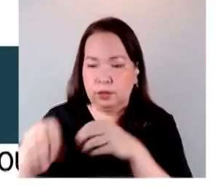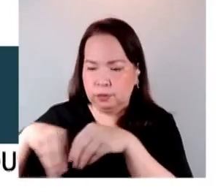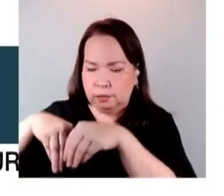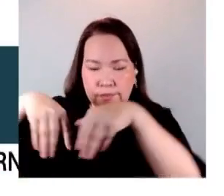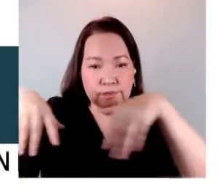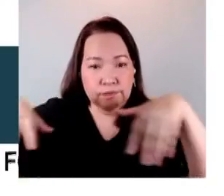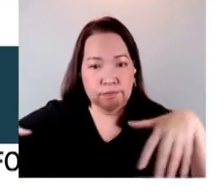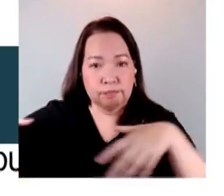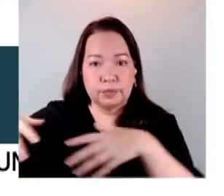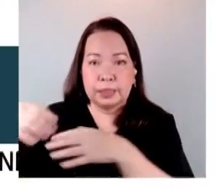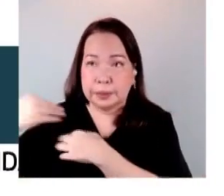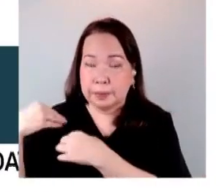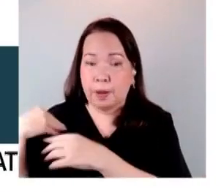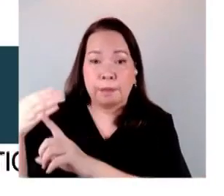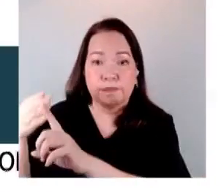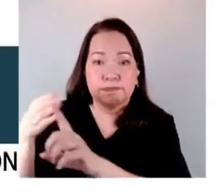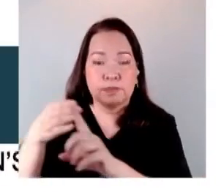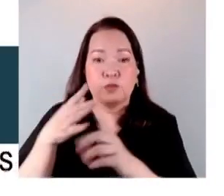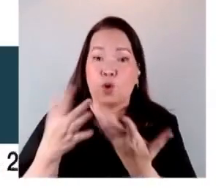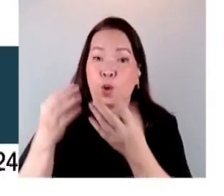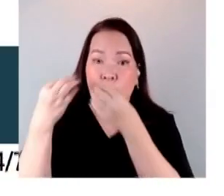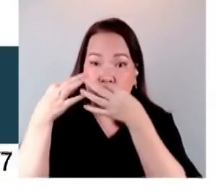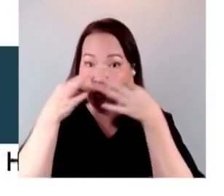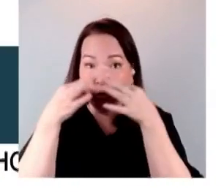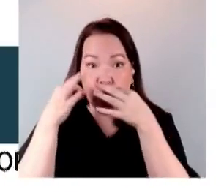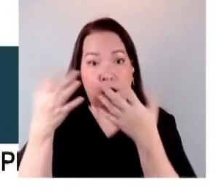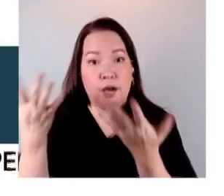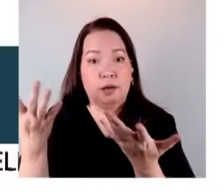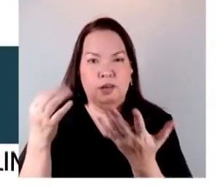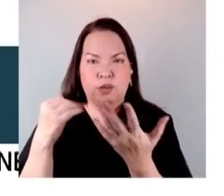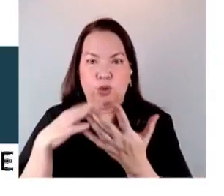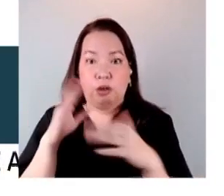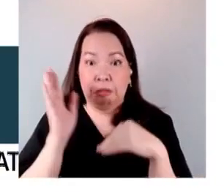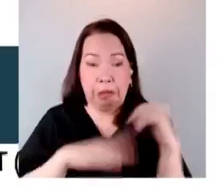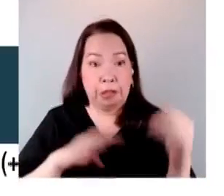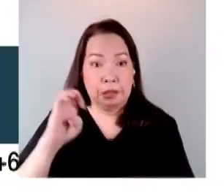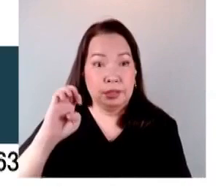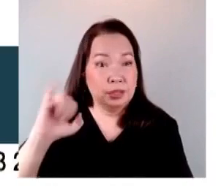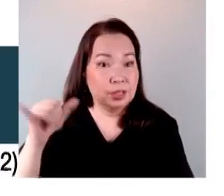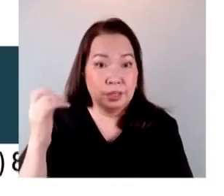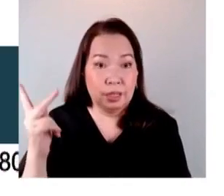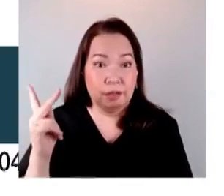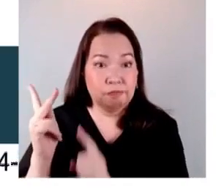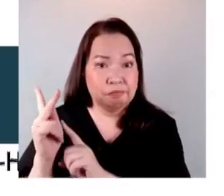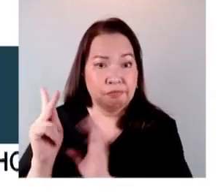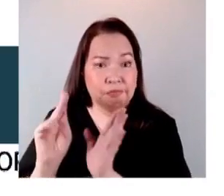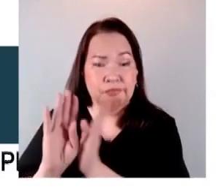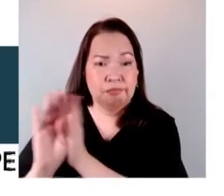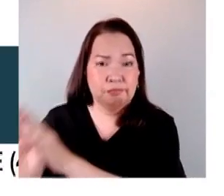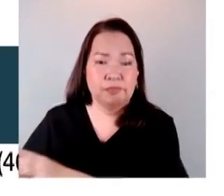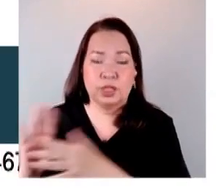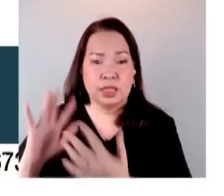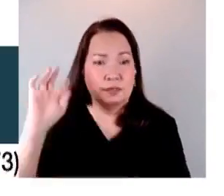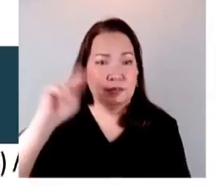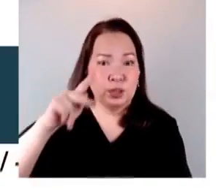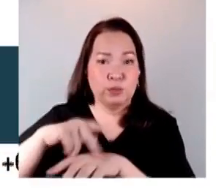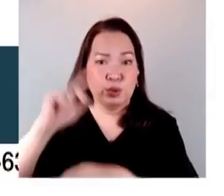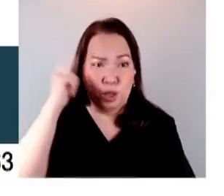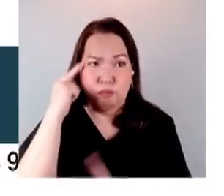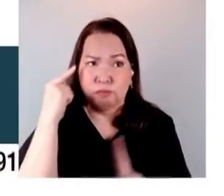to go after drug traffickers. Instead of extrajudicial killings, perhaps the Philippine government should actually go